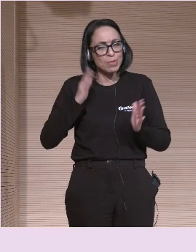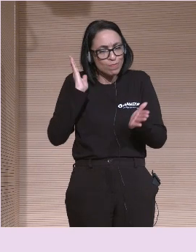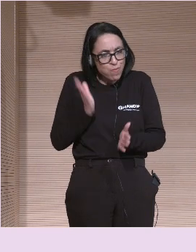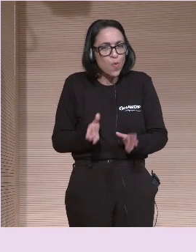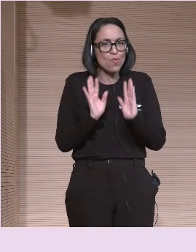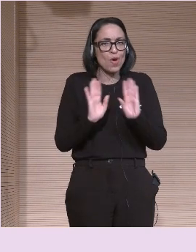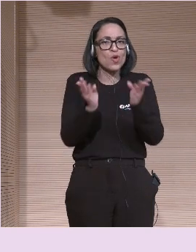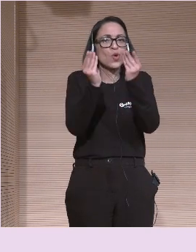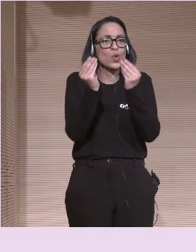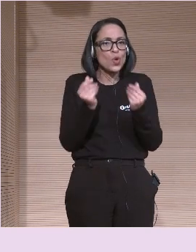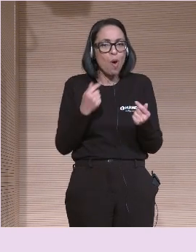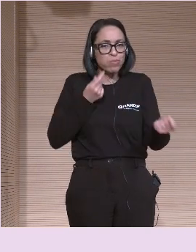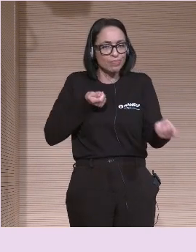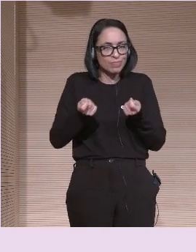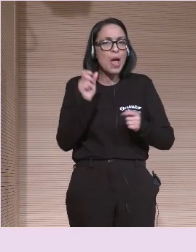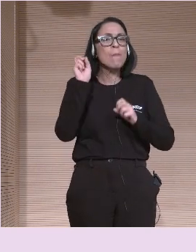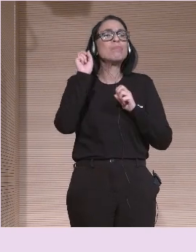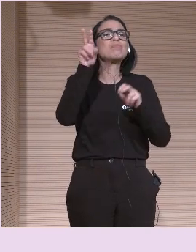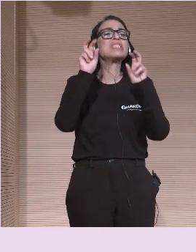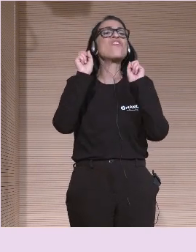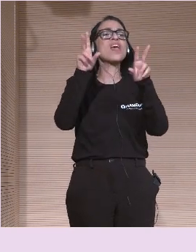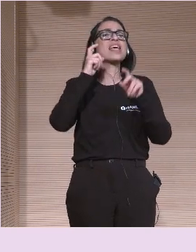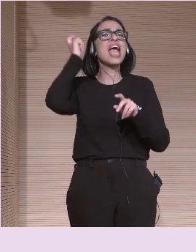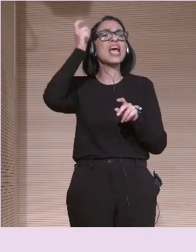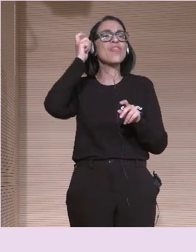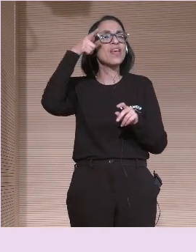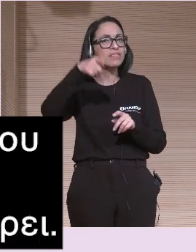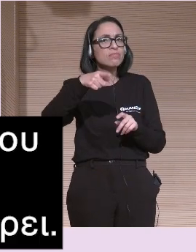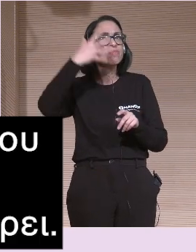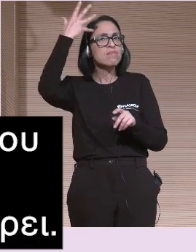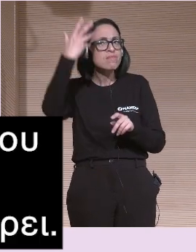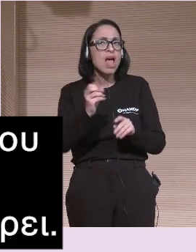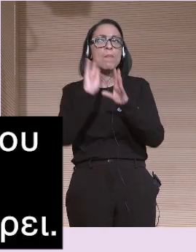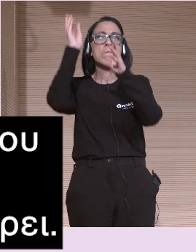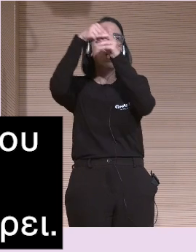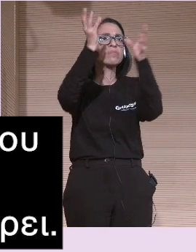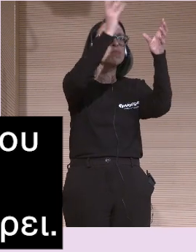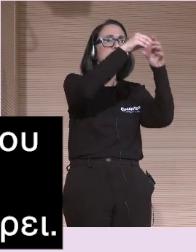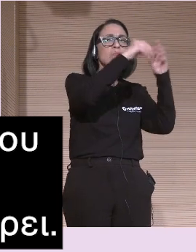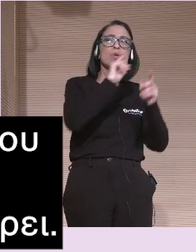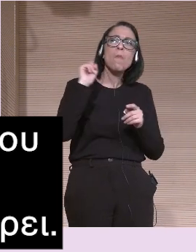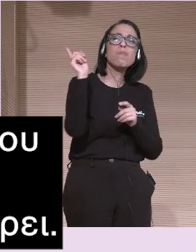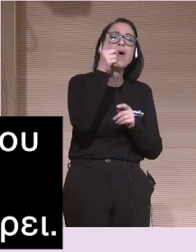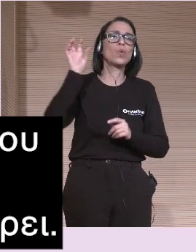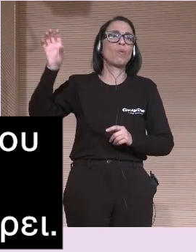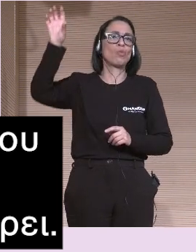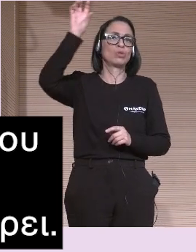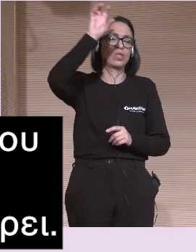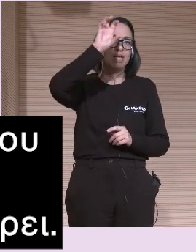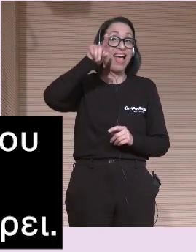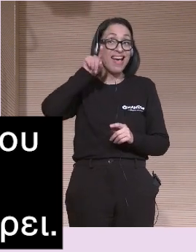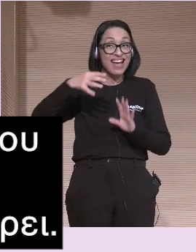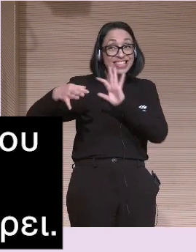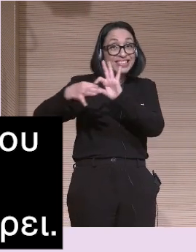that is held by those institutions but curated and joined up by the Migration Museum. So I think sort of collaboration and networking and dispersing